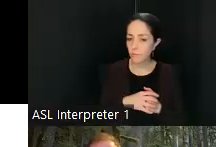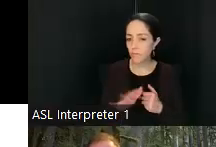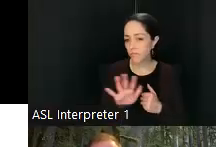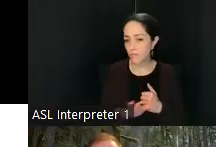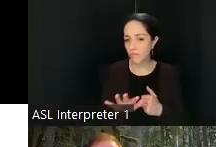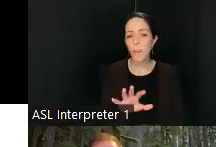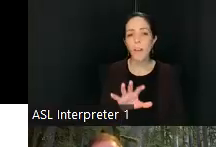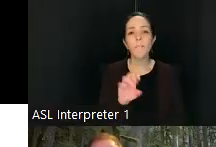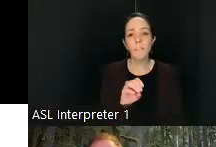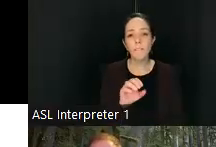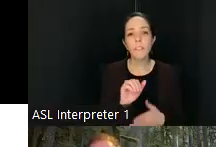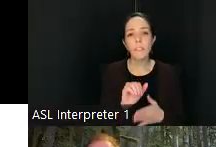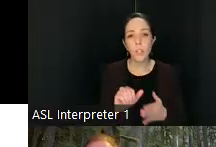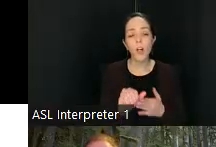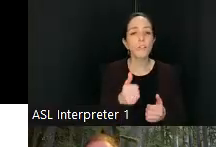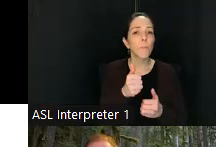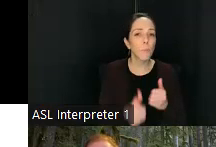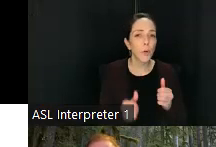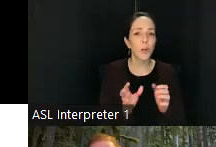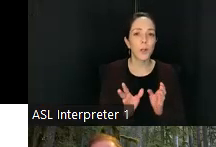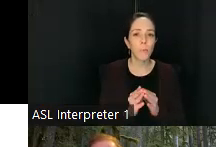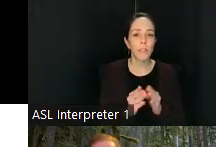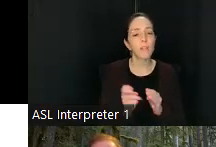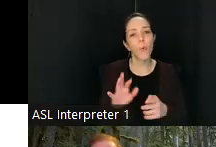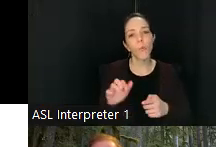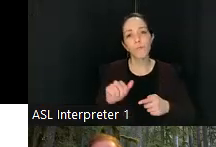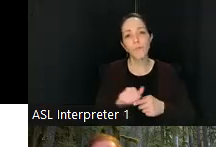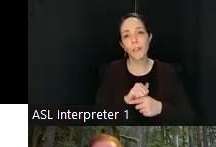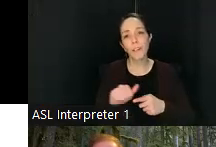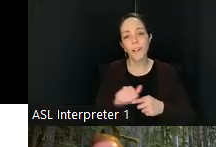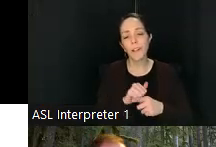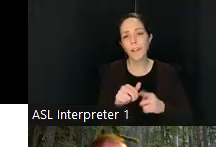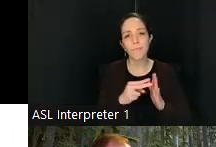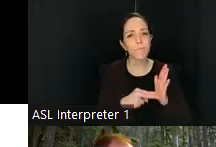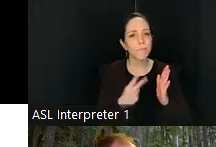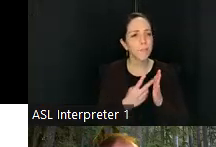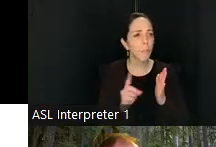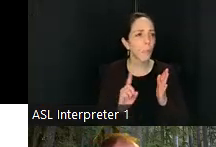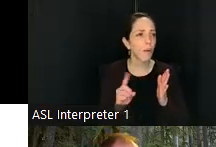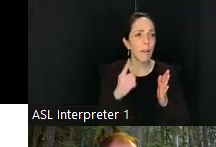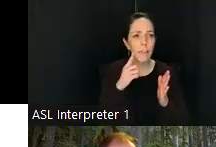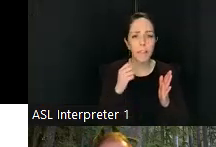$50 per meeting or training that I saw in, I think, Atlanta,